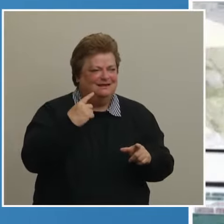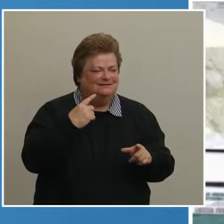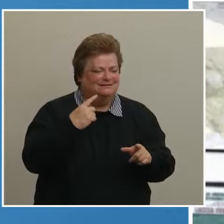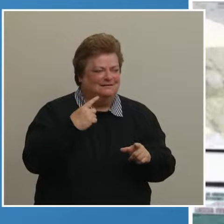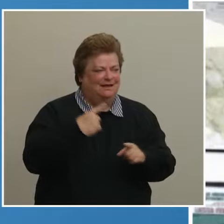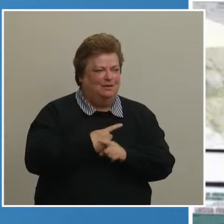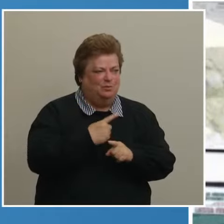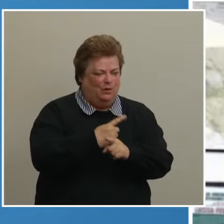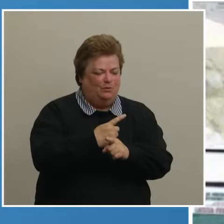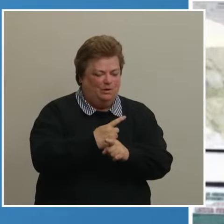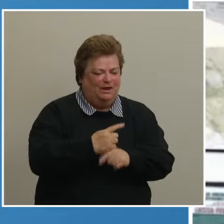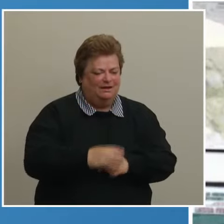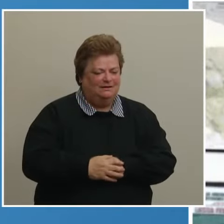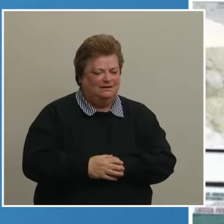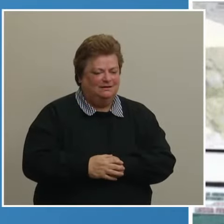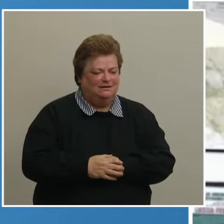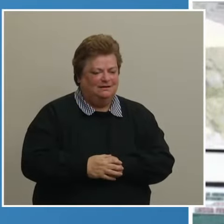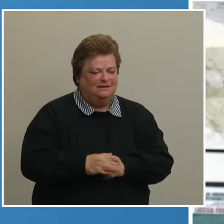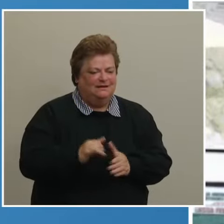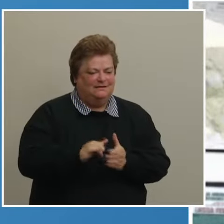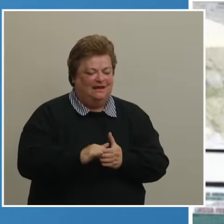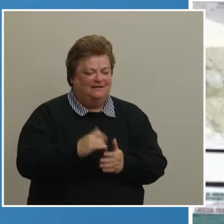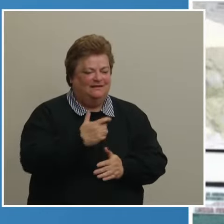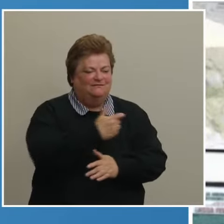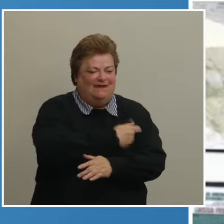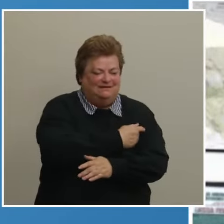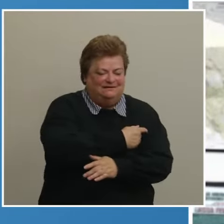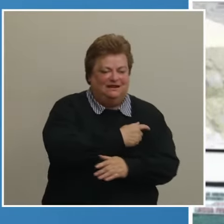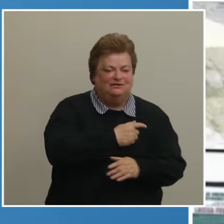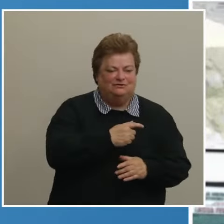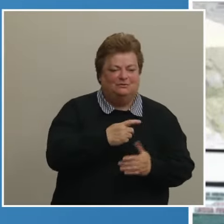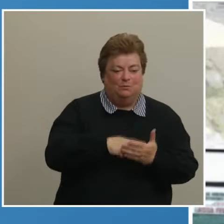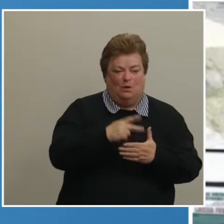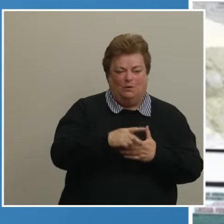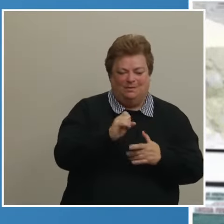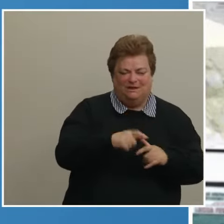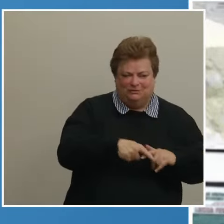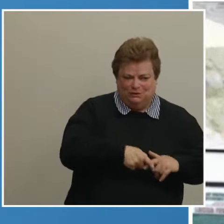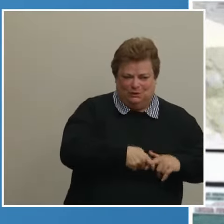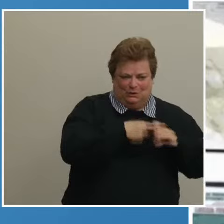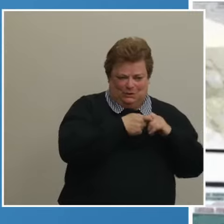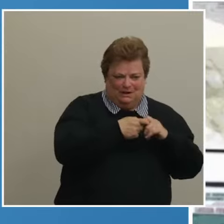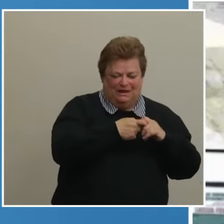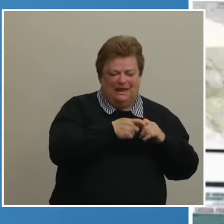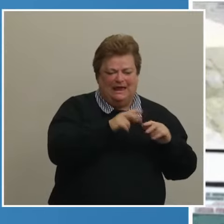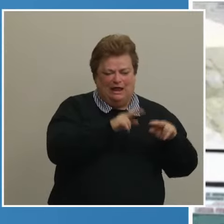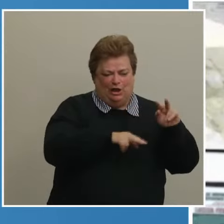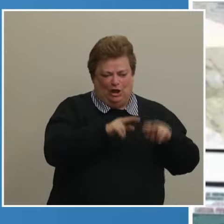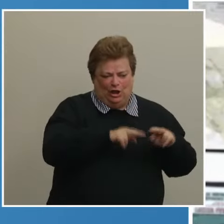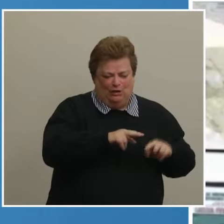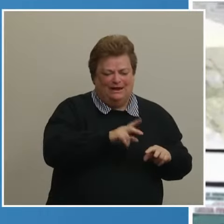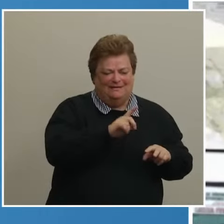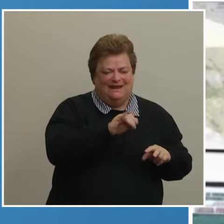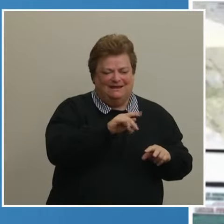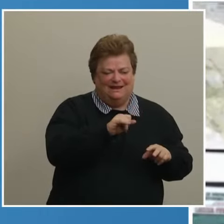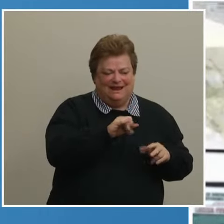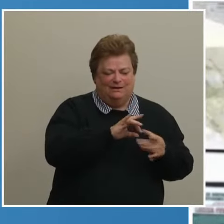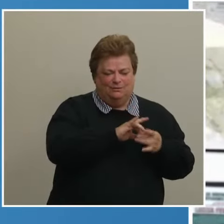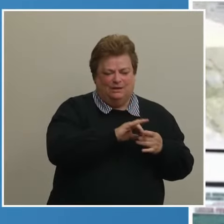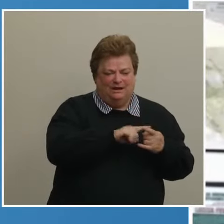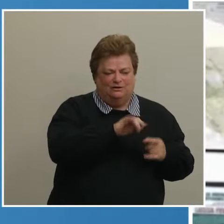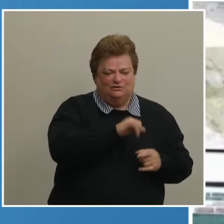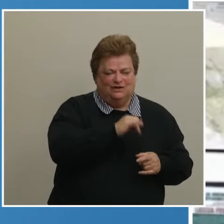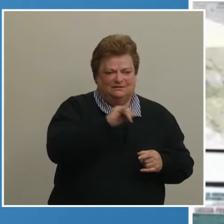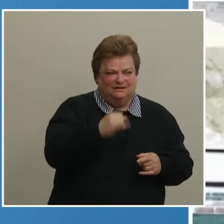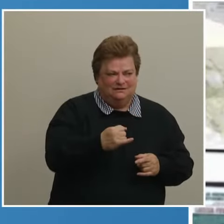that the vaccination program take a pause and to look at the data that are out there for the Johnson & Johnson vaccine to